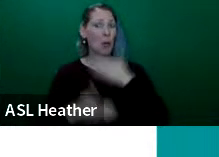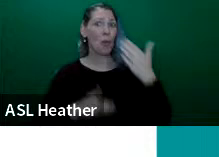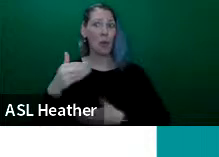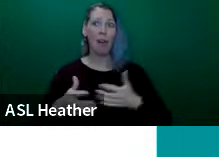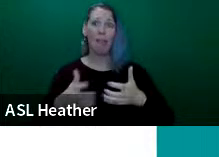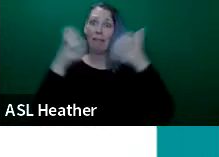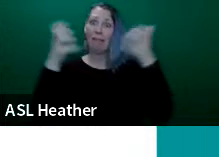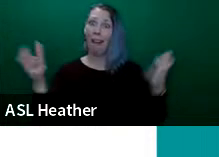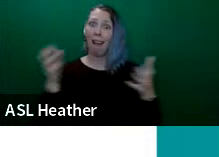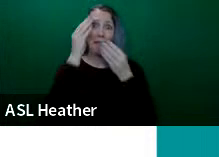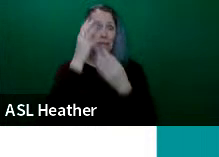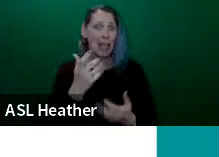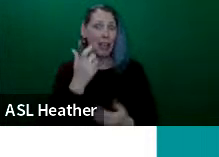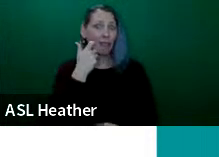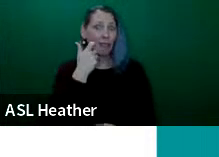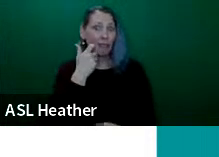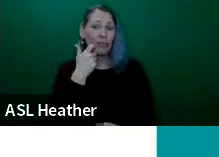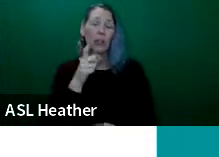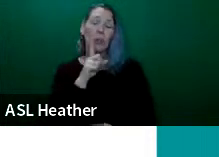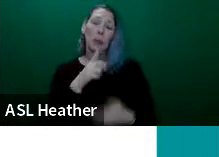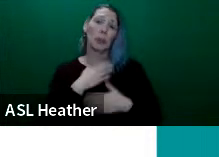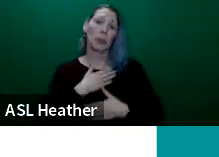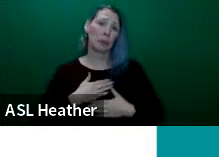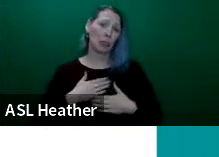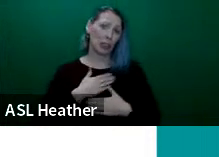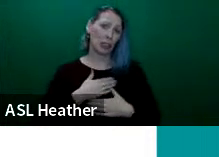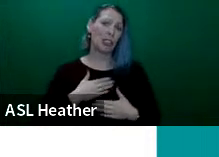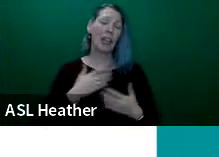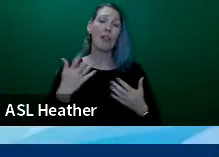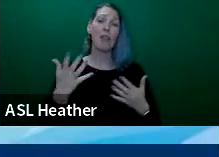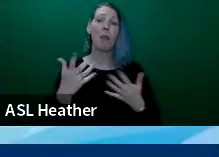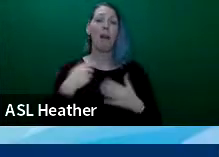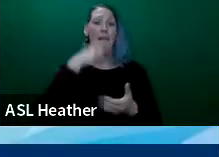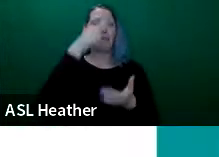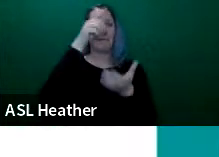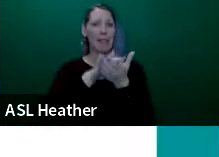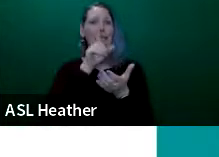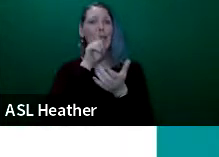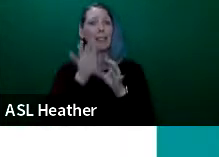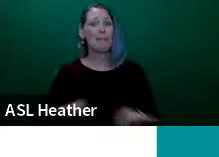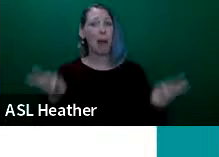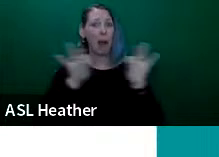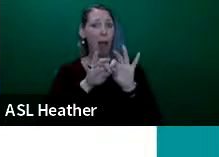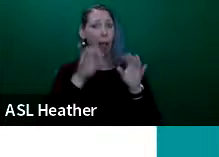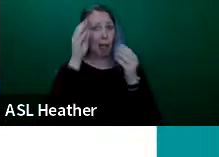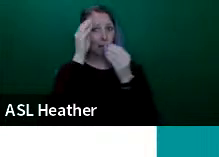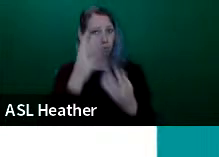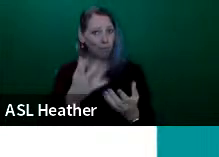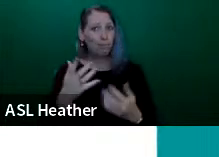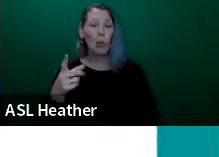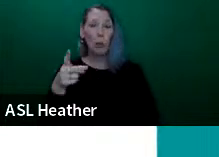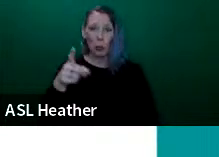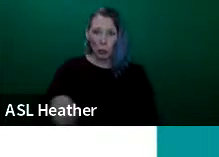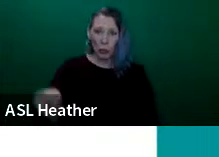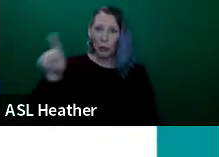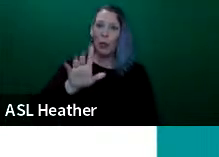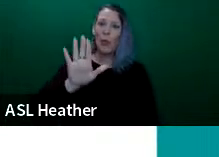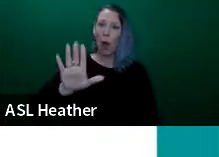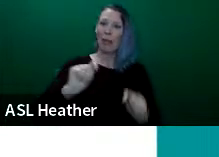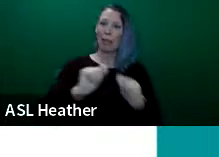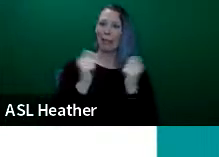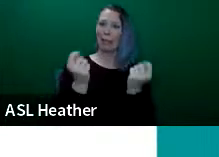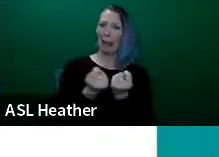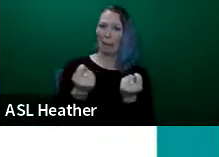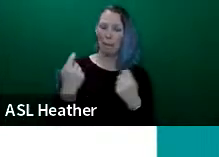of information. We really appreciate it, but what I believe is important to note is that your teams have